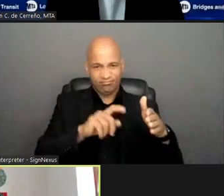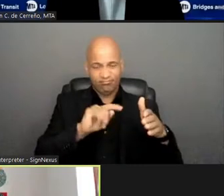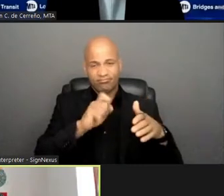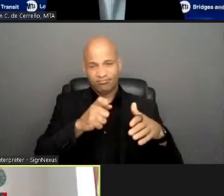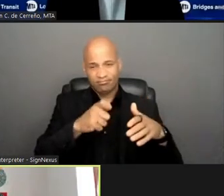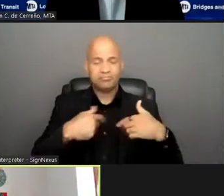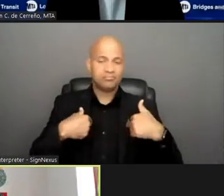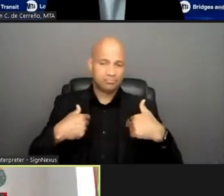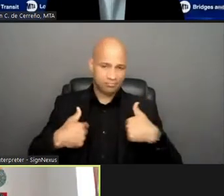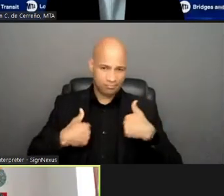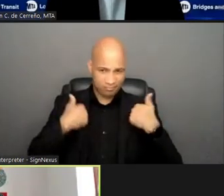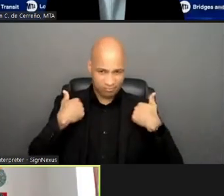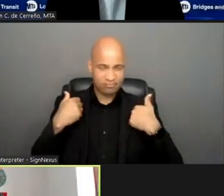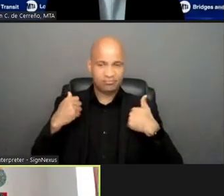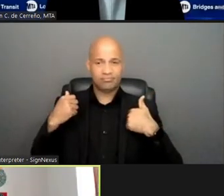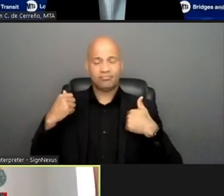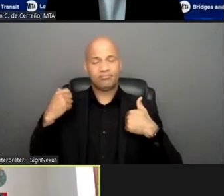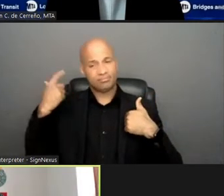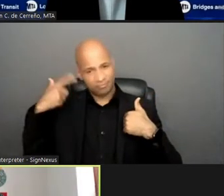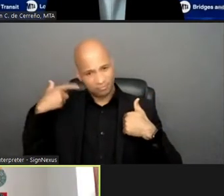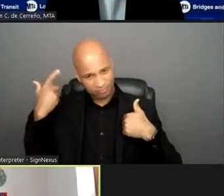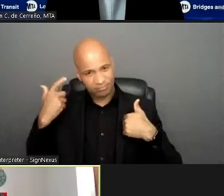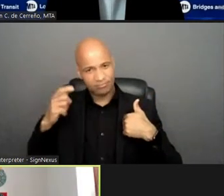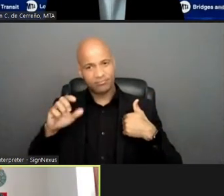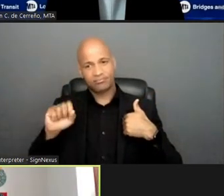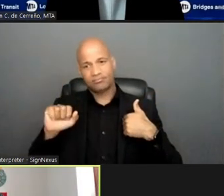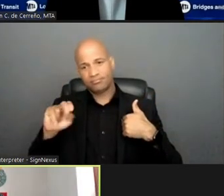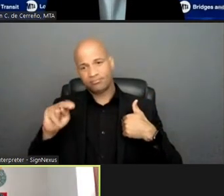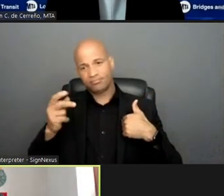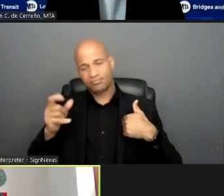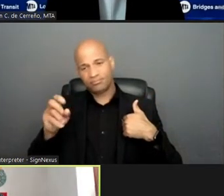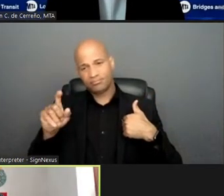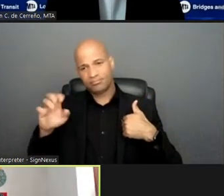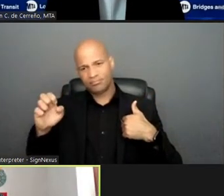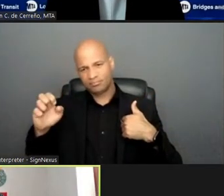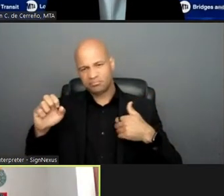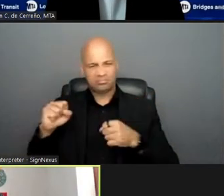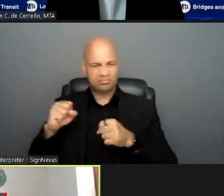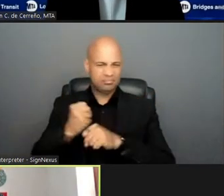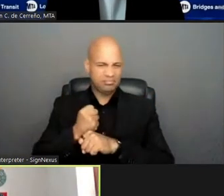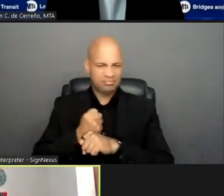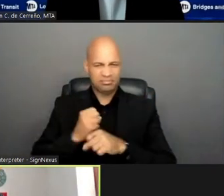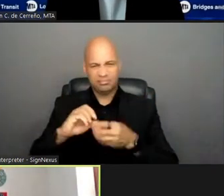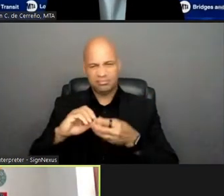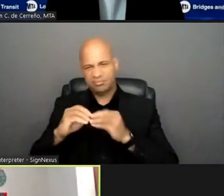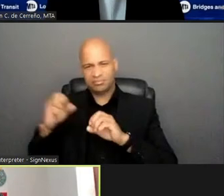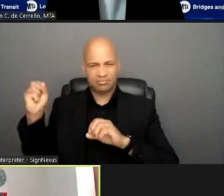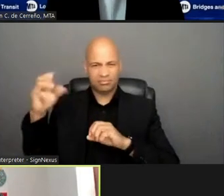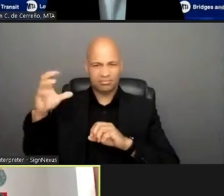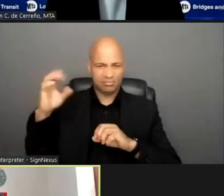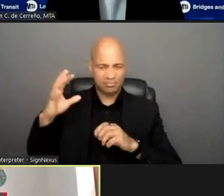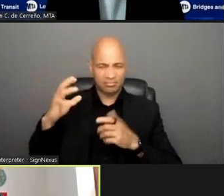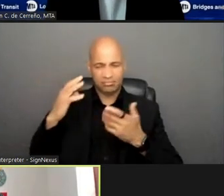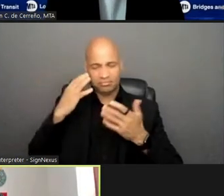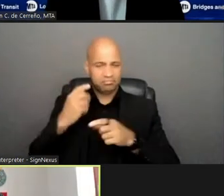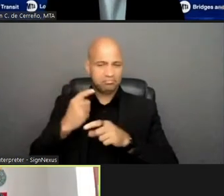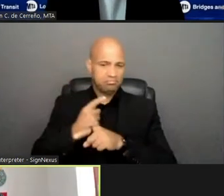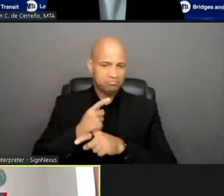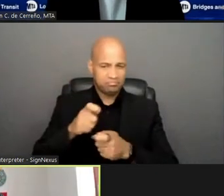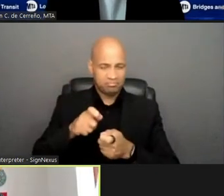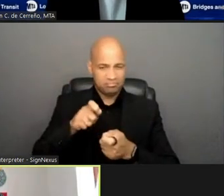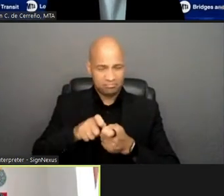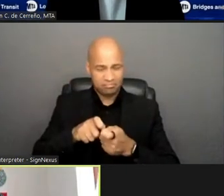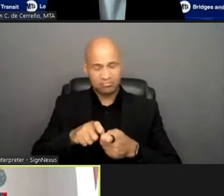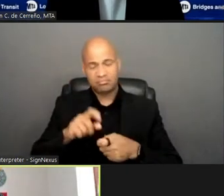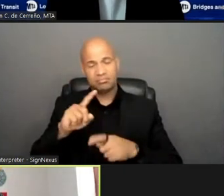Singapore and not the uh statistics that have been provided today or entirely accurate first off